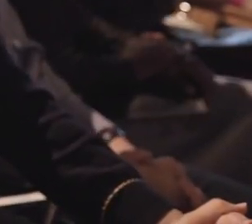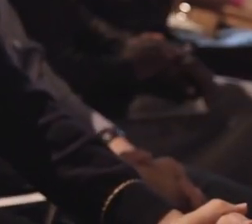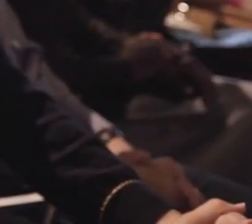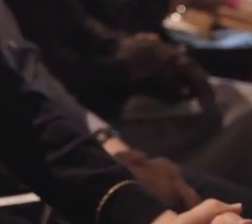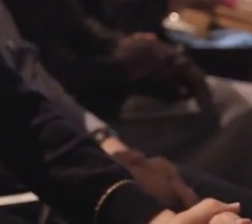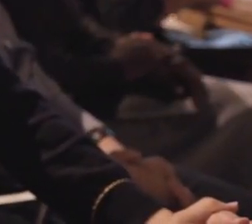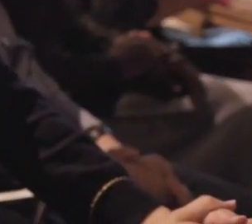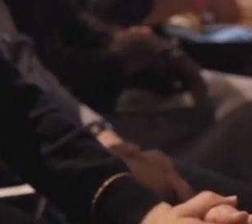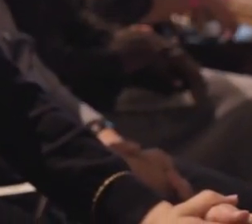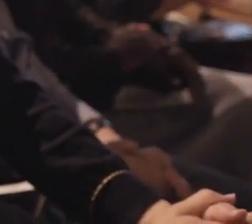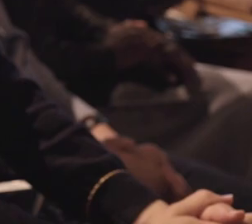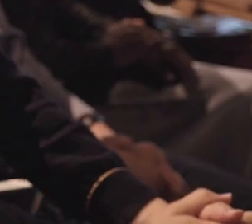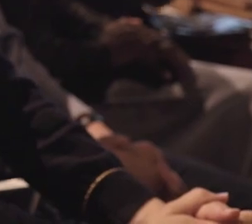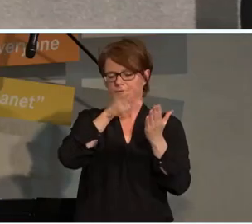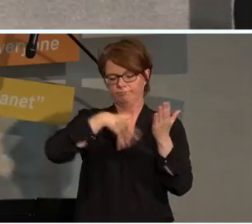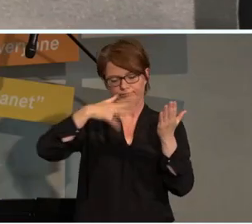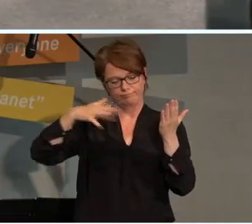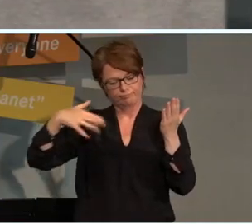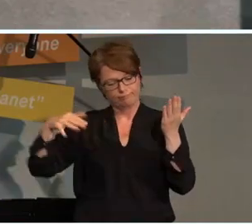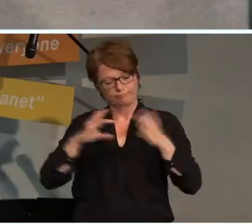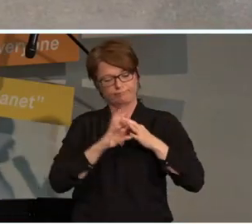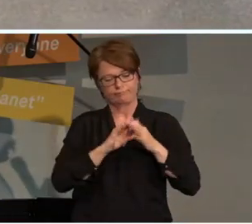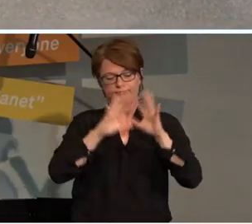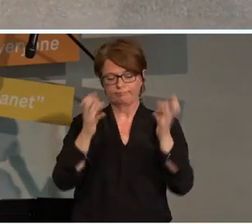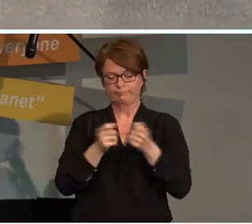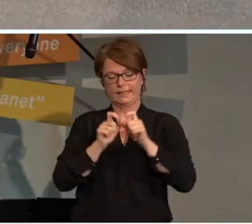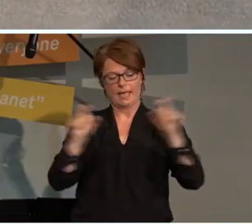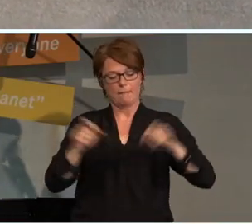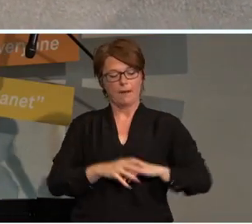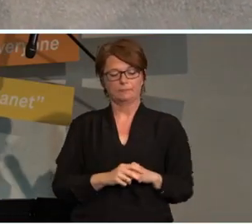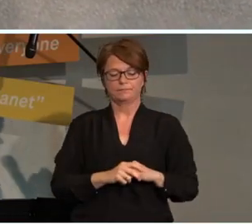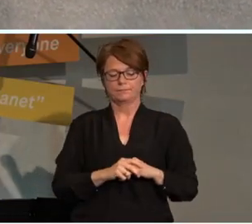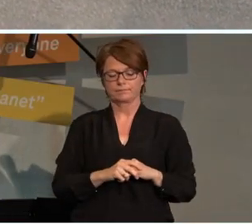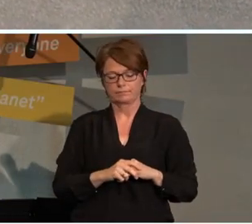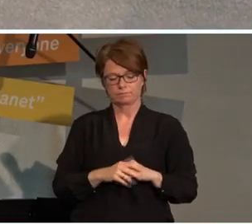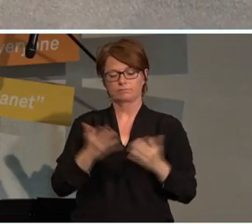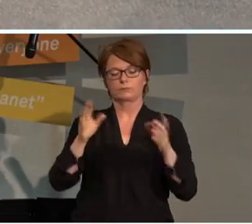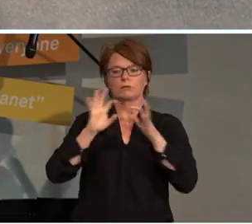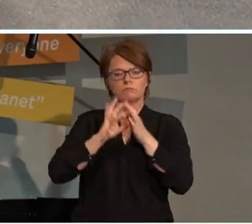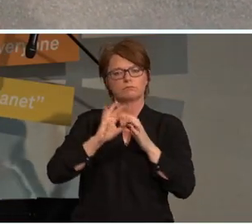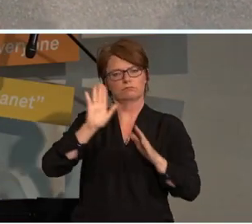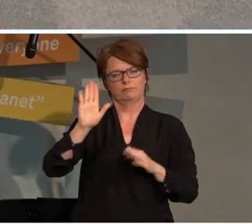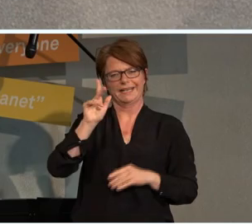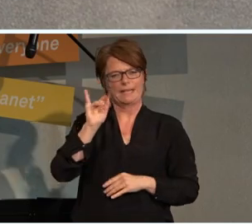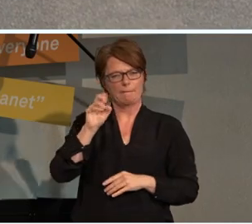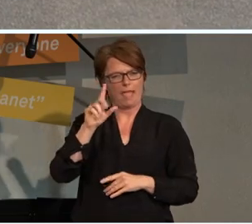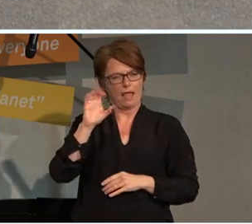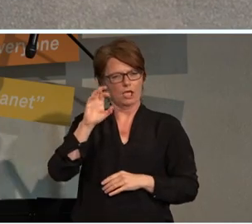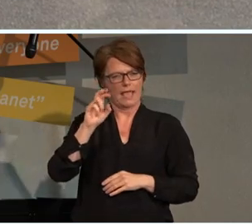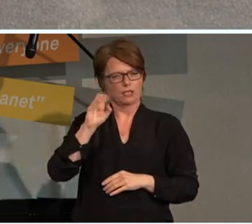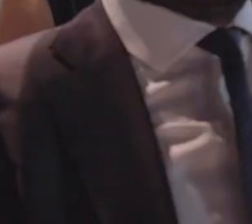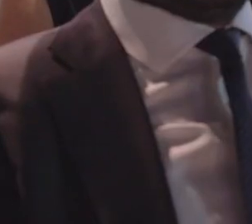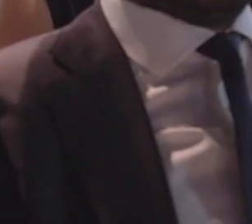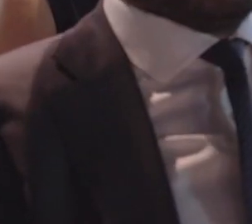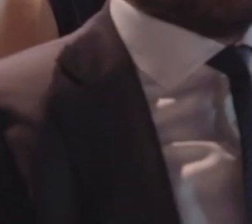complexities. So in this anthology, the CIJ and the Gunda-Werner-Institut edited in honor of Kimberlé